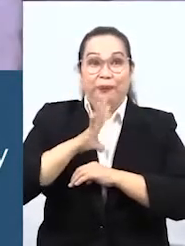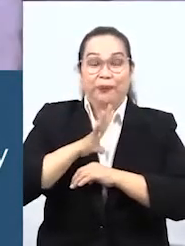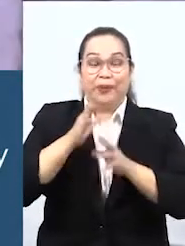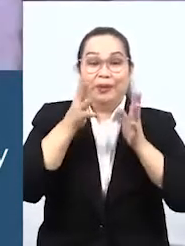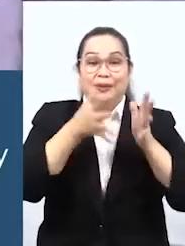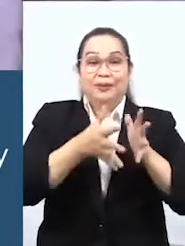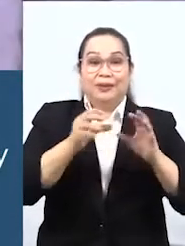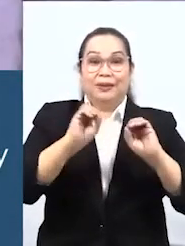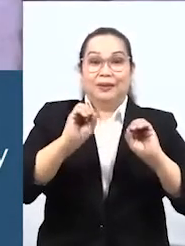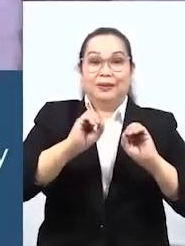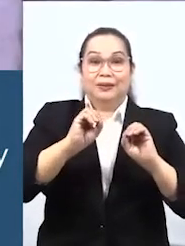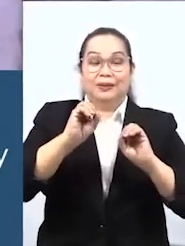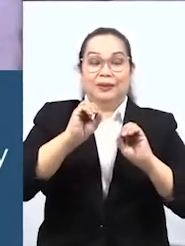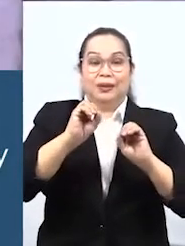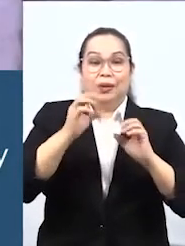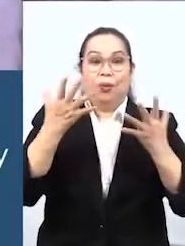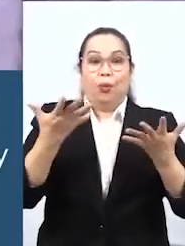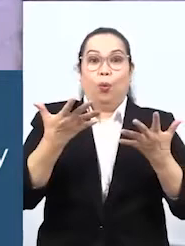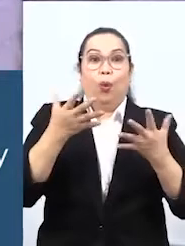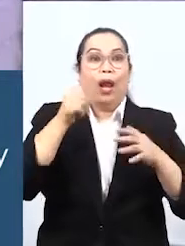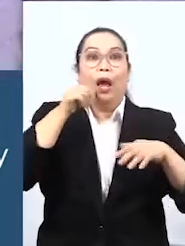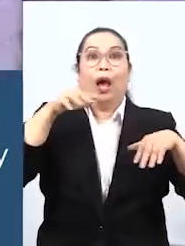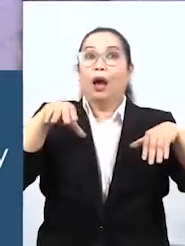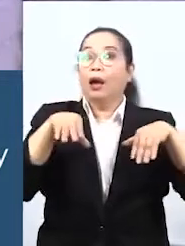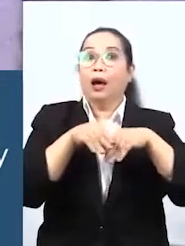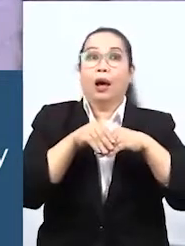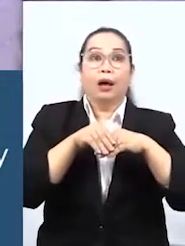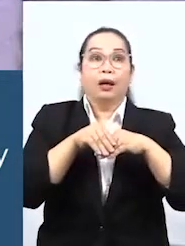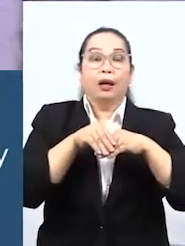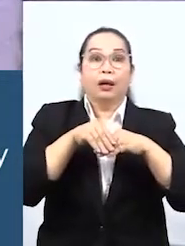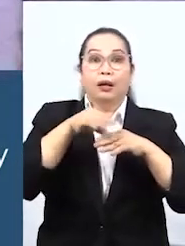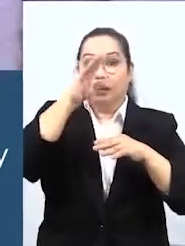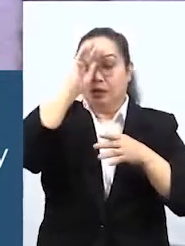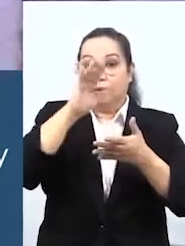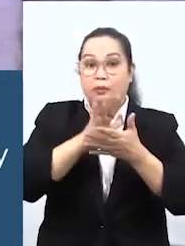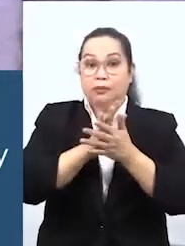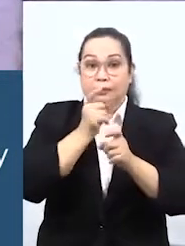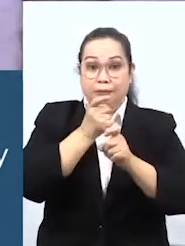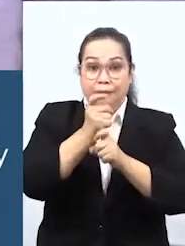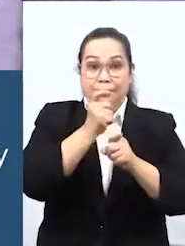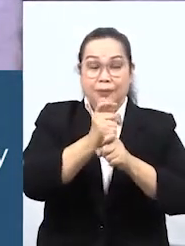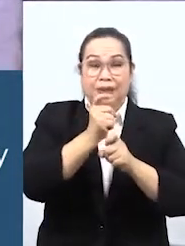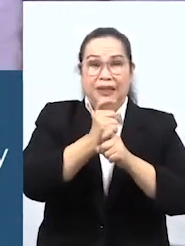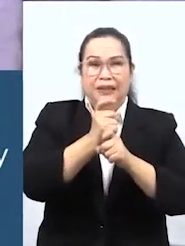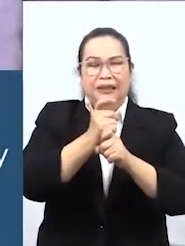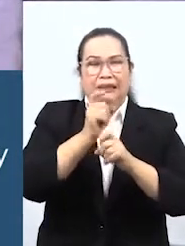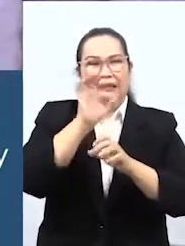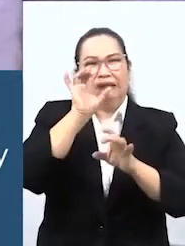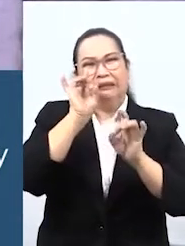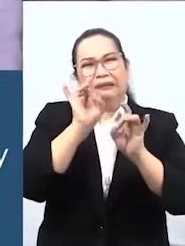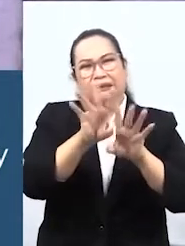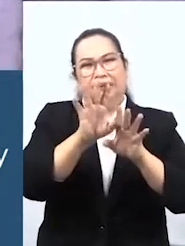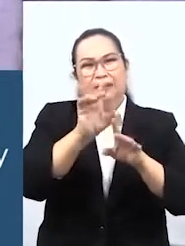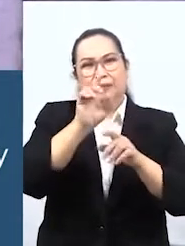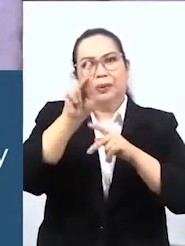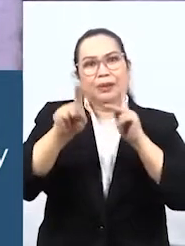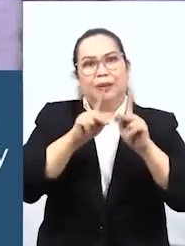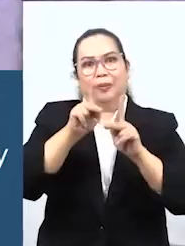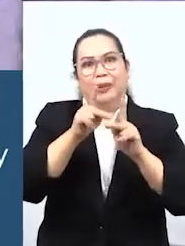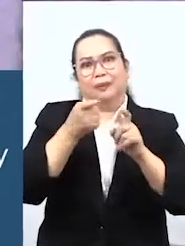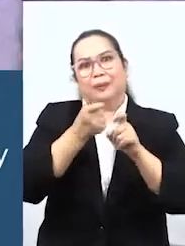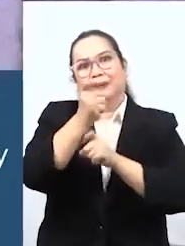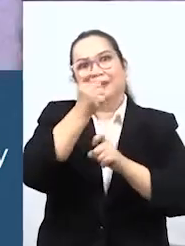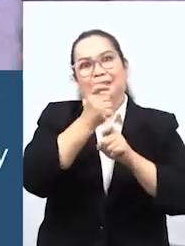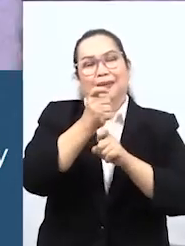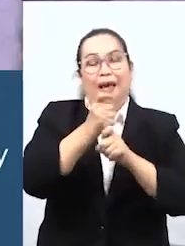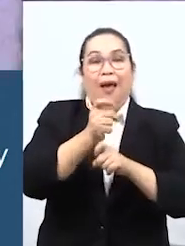without her heavenly bridegroom much maligned and persecuted by the ungodly ah